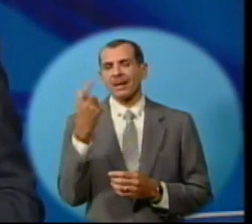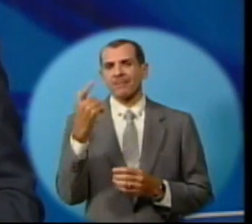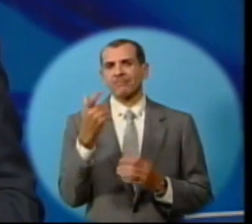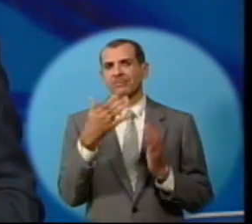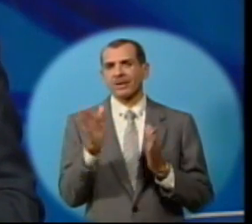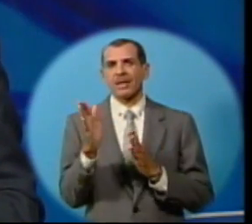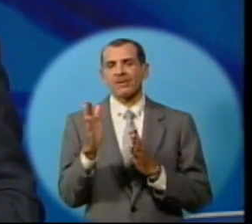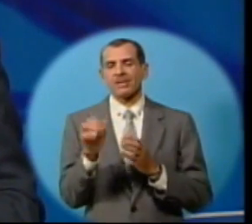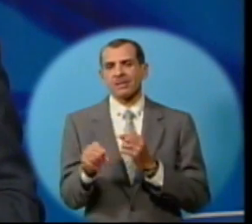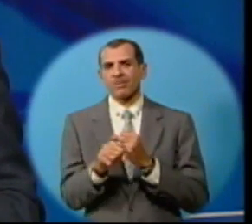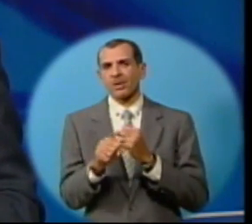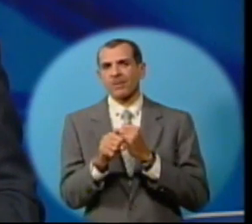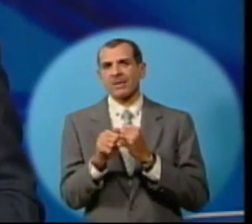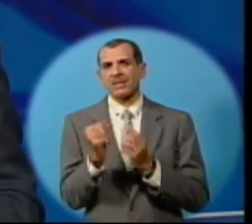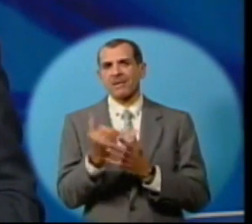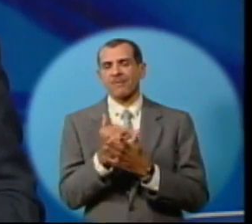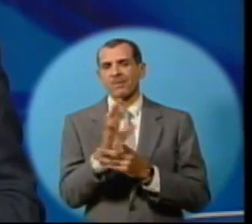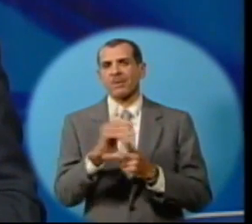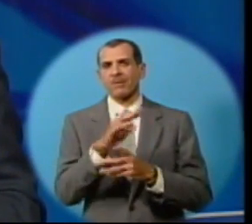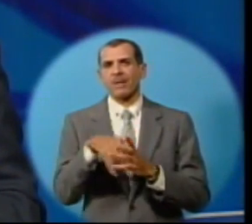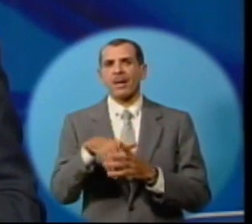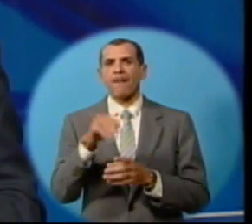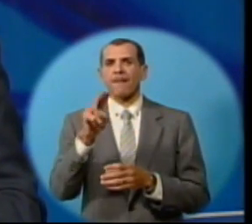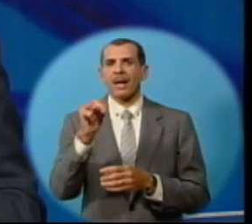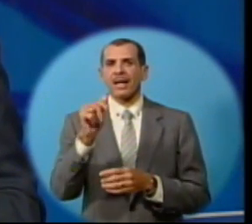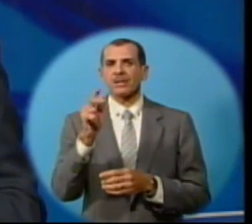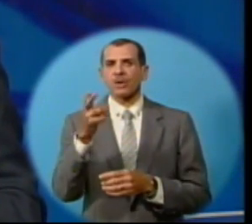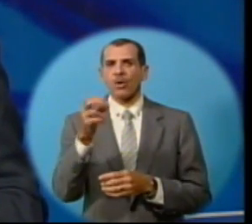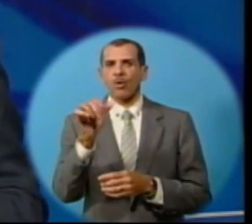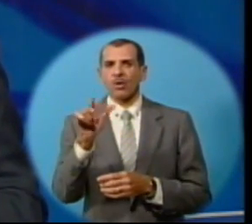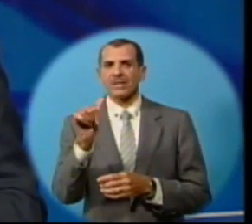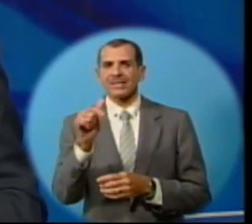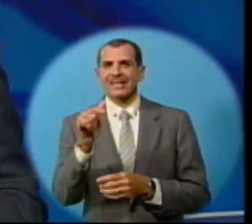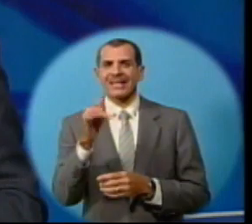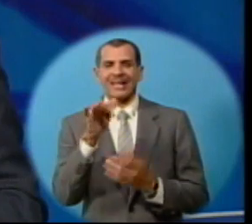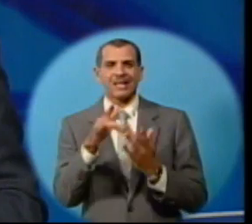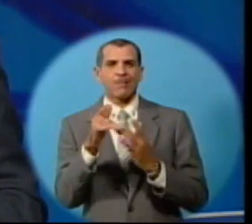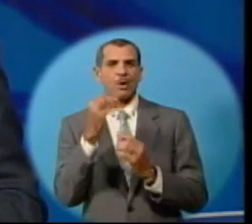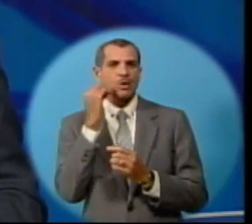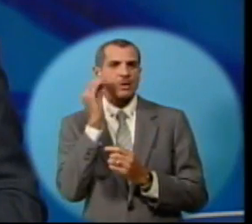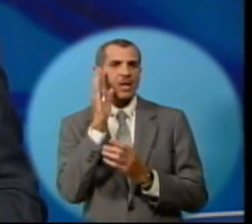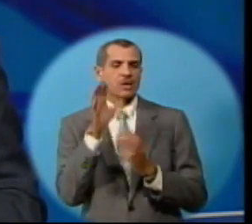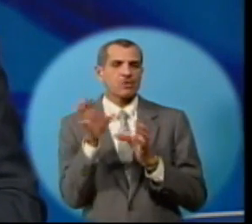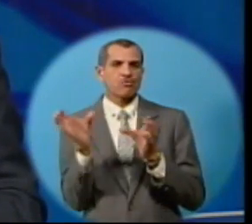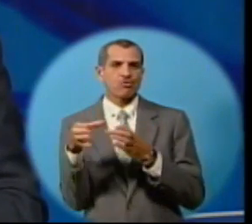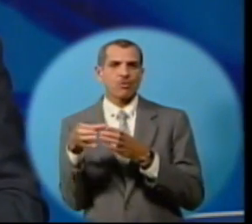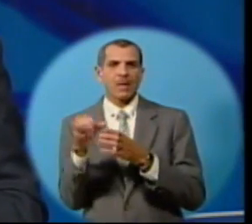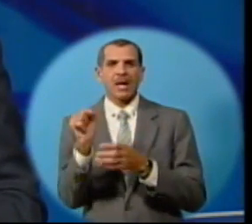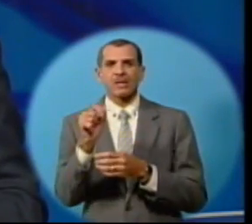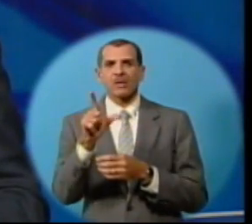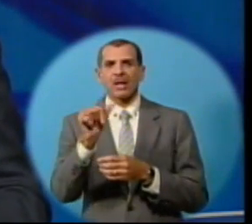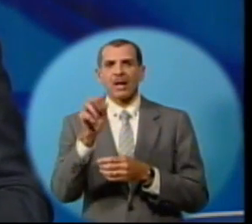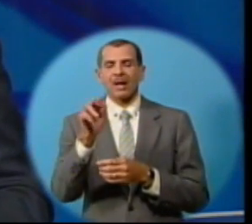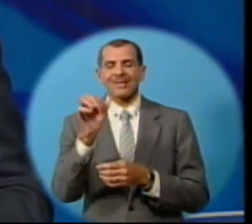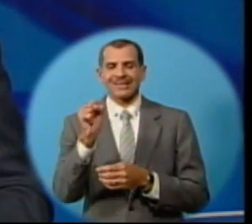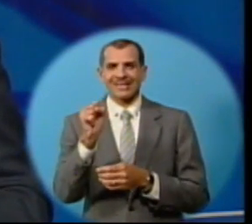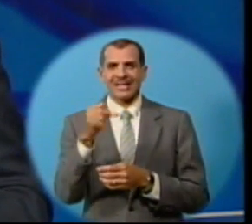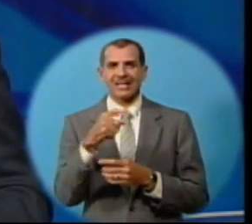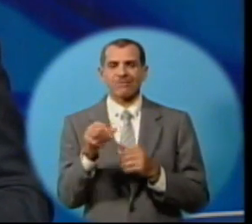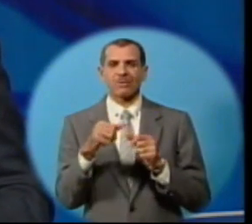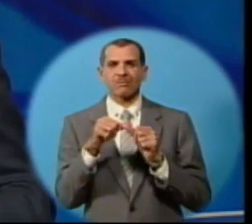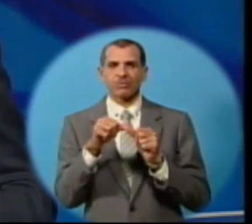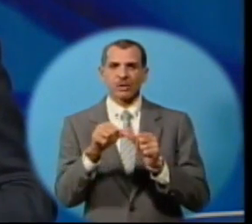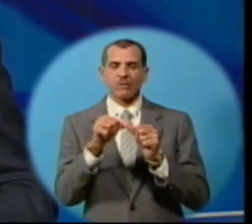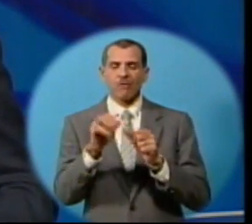by some of its partners, including Banks Holdings Limited, the Intimate Hotels Group, and Solaris. The campaign will run for the